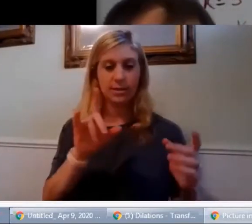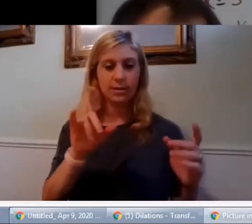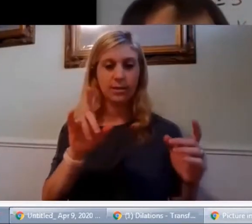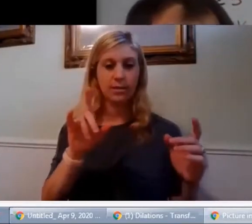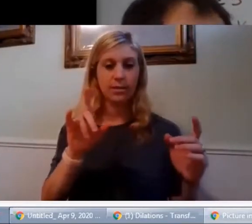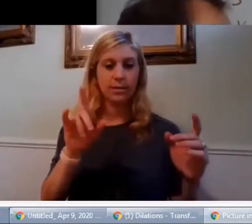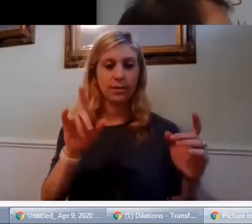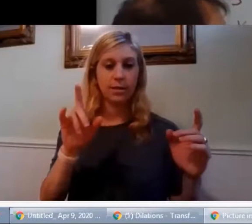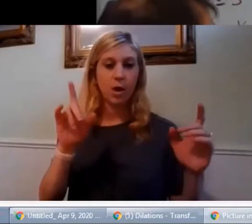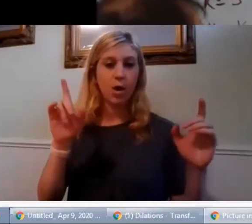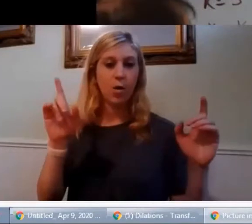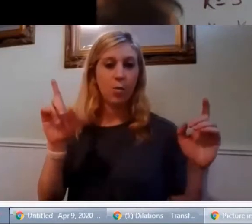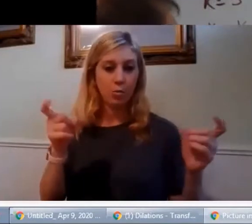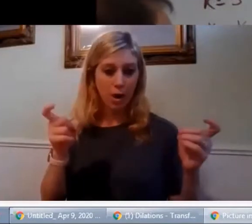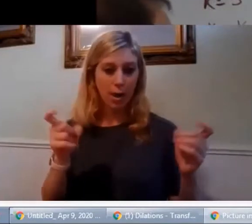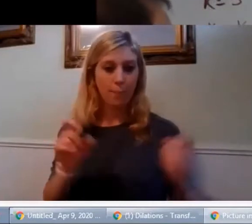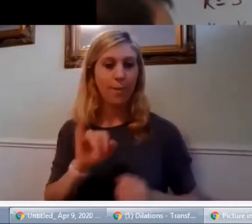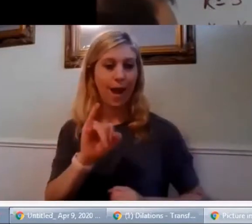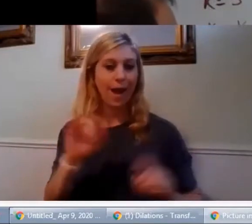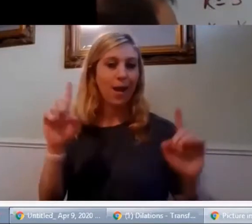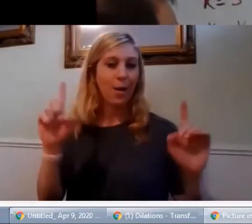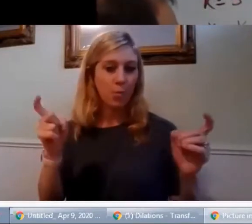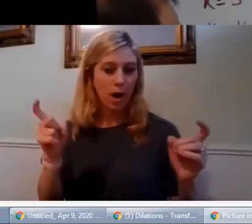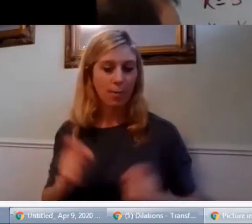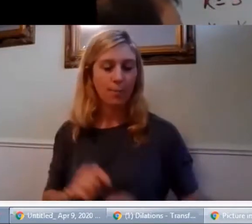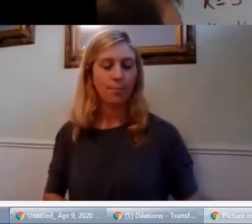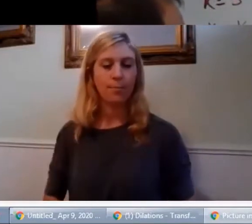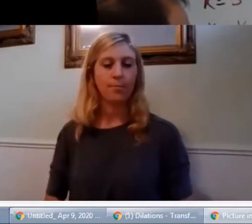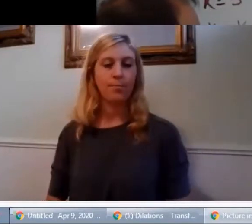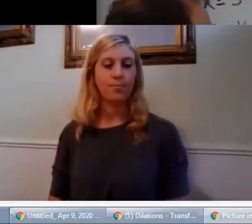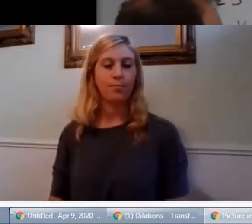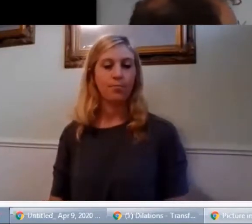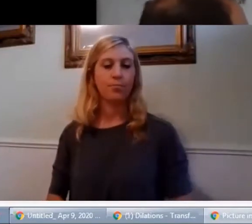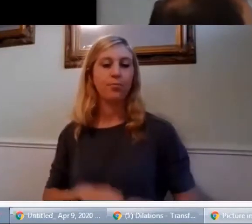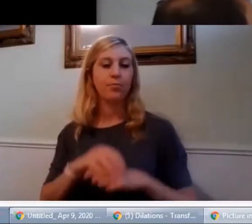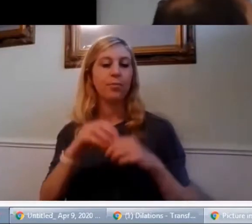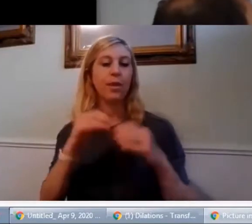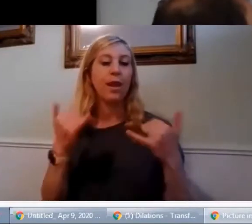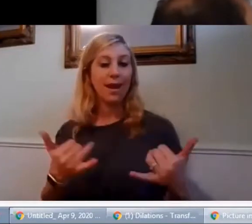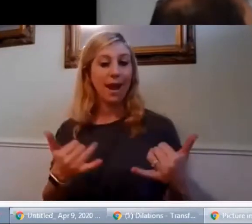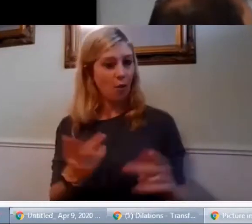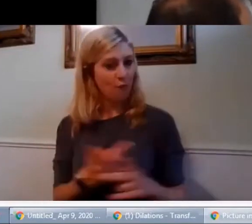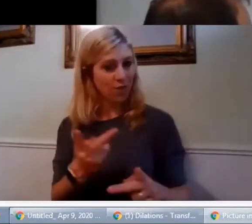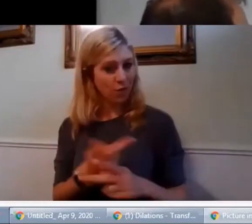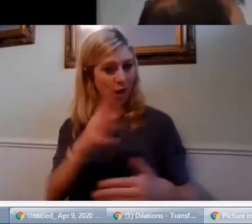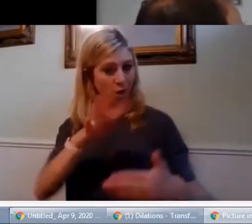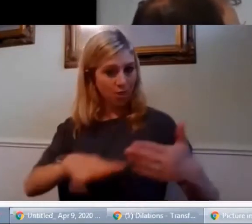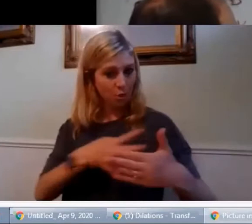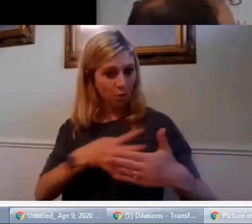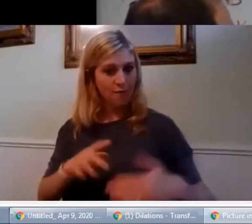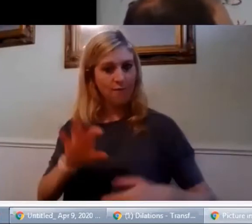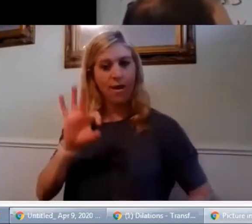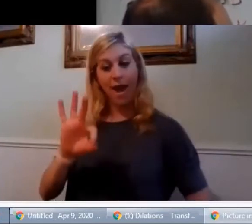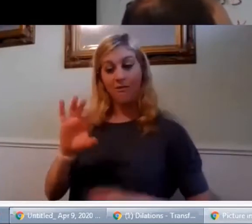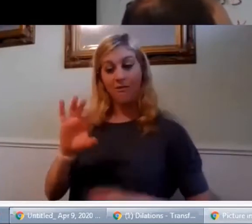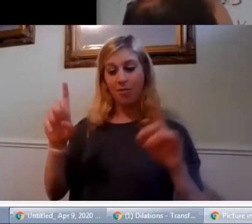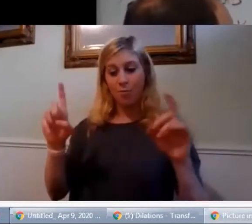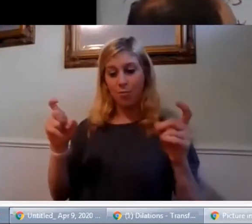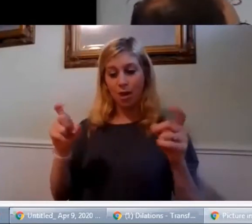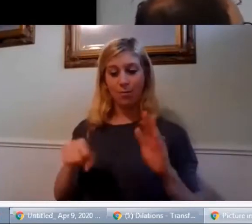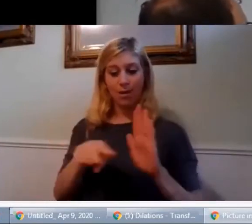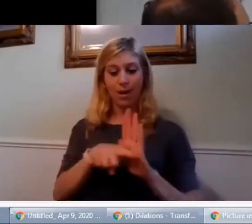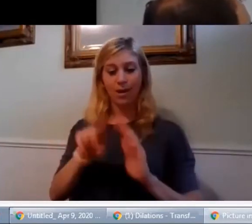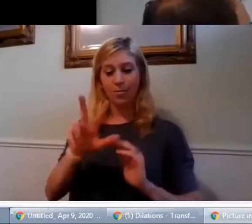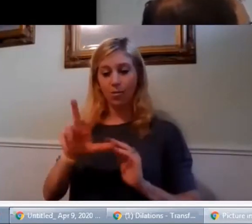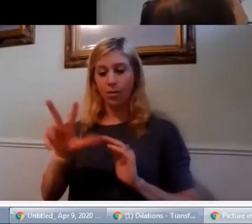now we go to the graph. So f prime is at -3, 3. 1, 2, 3, 1,